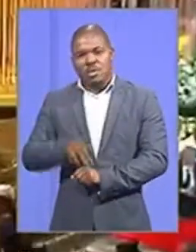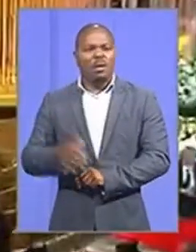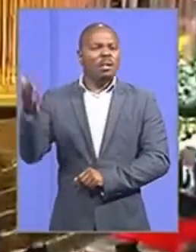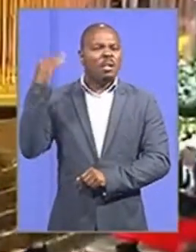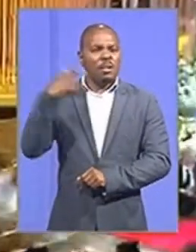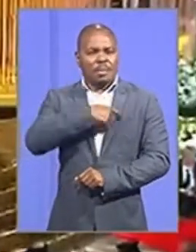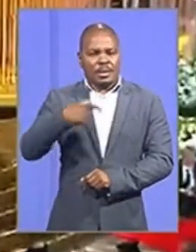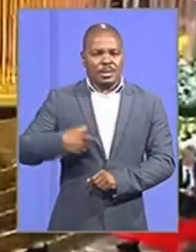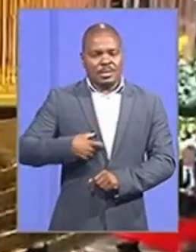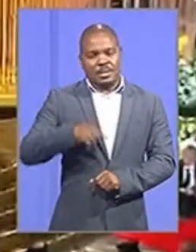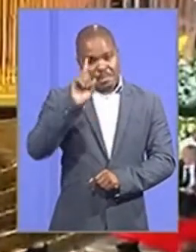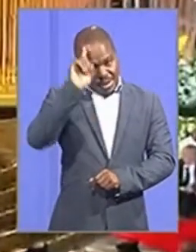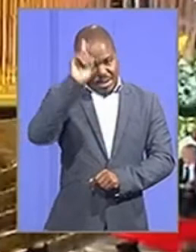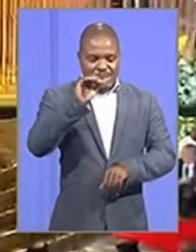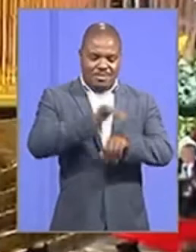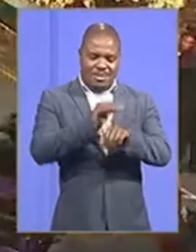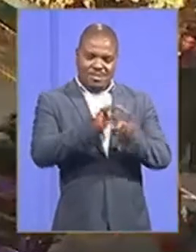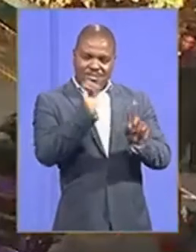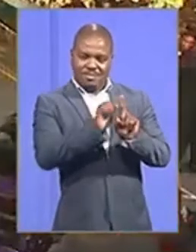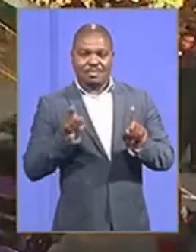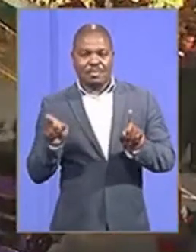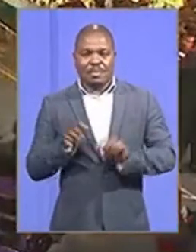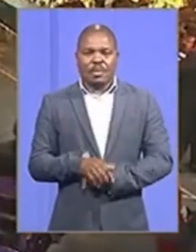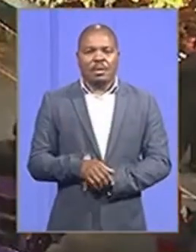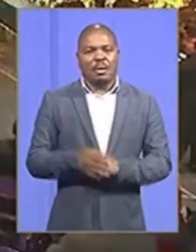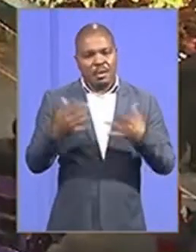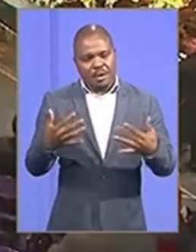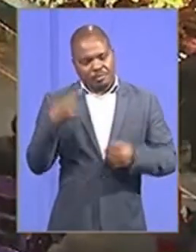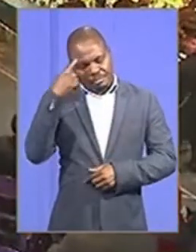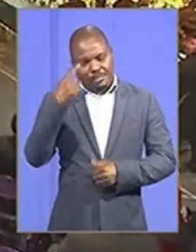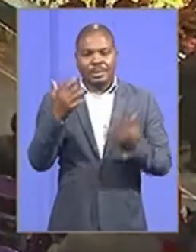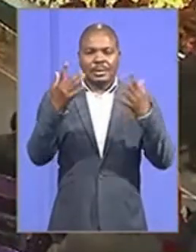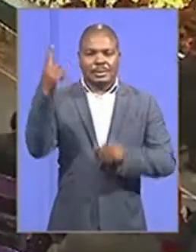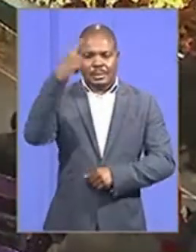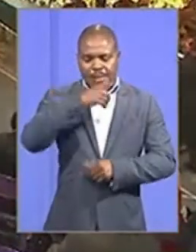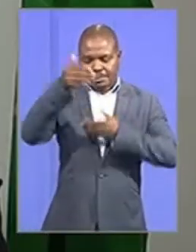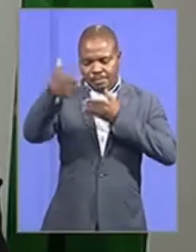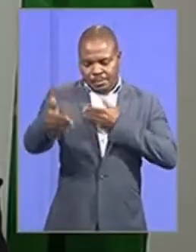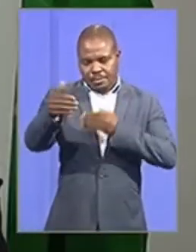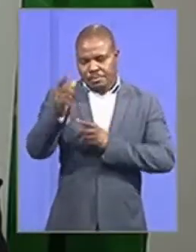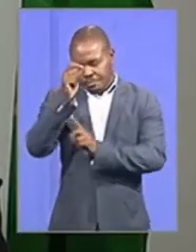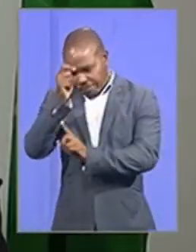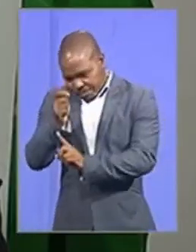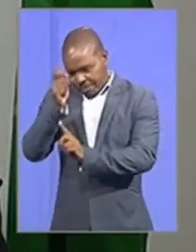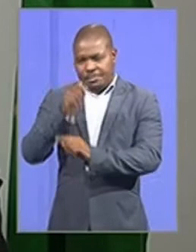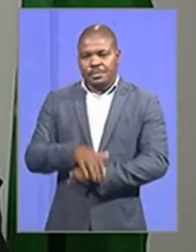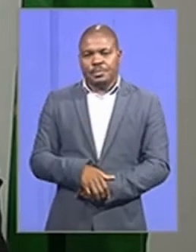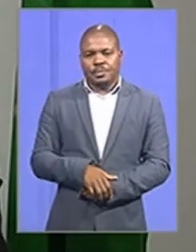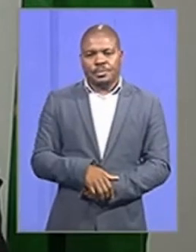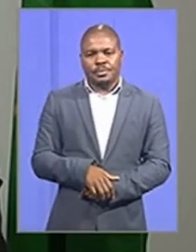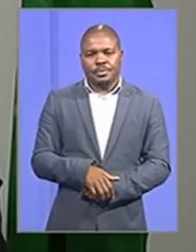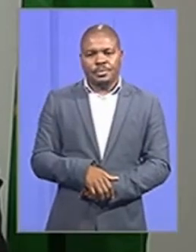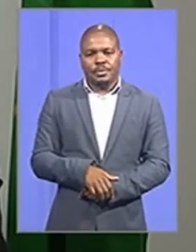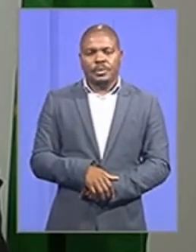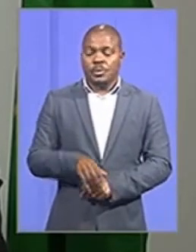Maloba Nelson Mandela. Ke ka mo naga e betseng thoko malatsi a le 10 go mo itlhobogela. In remembrance of this